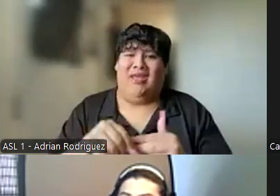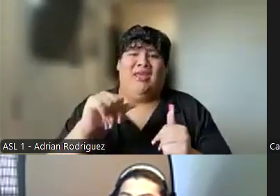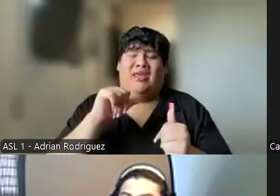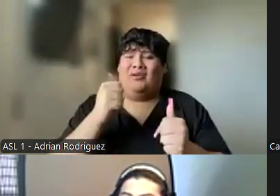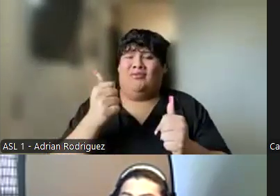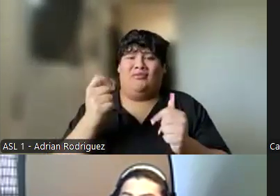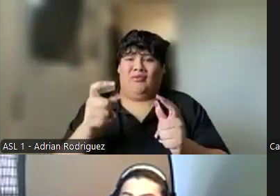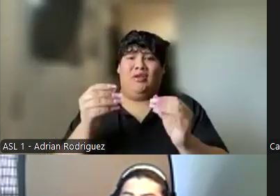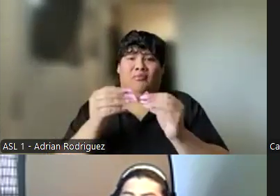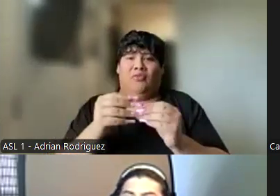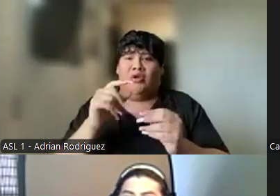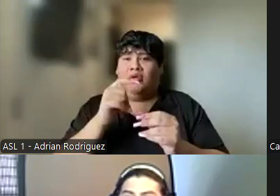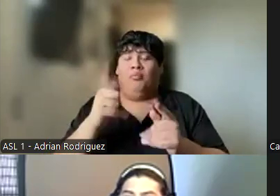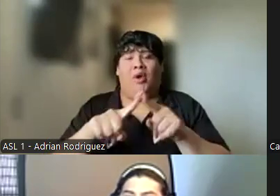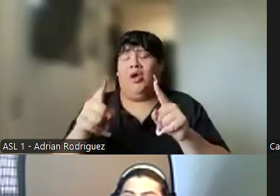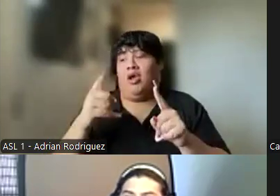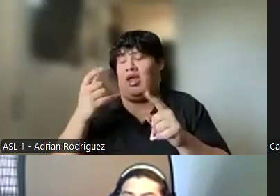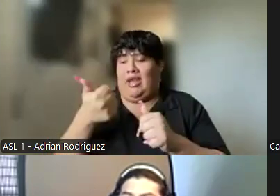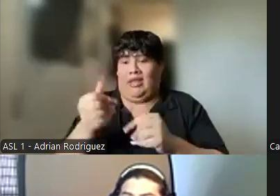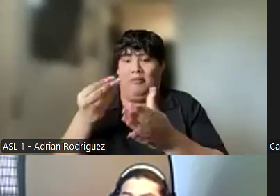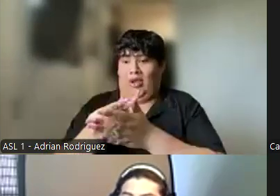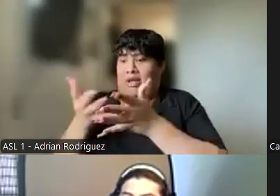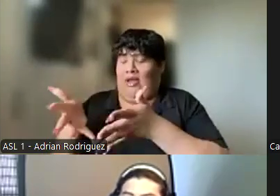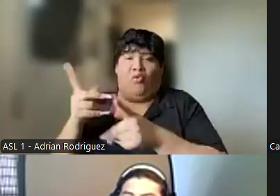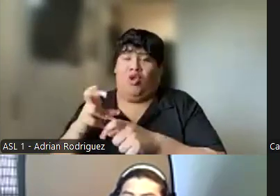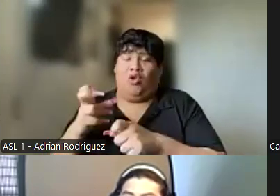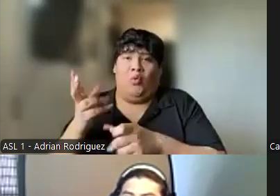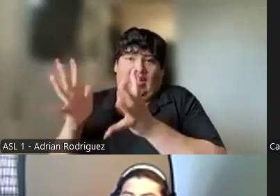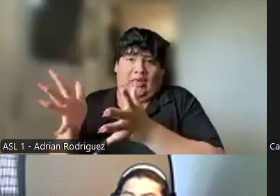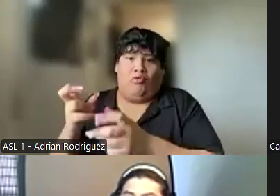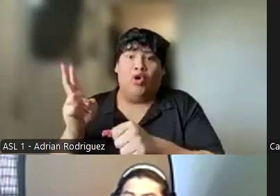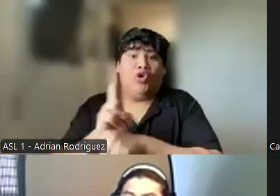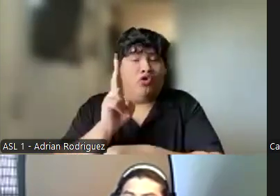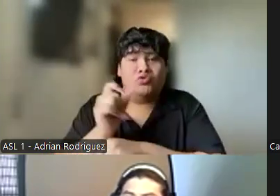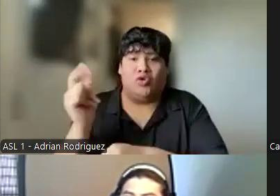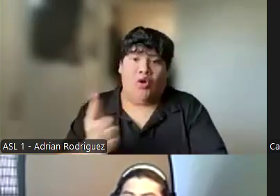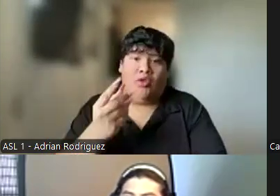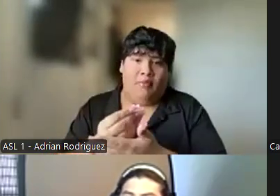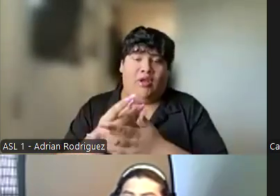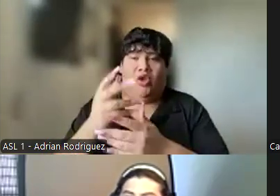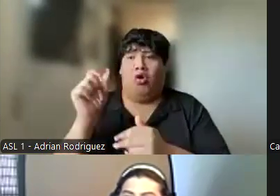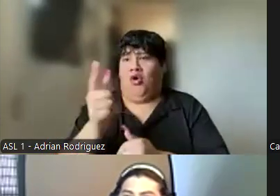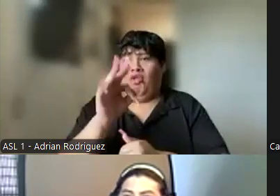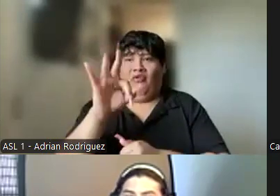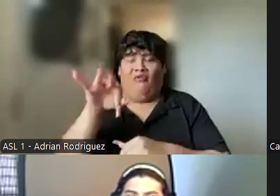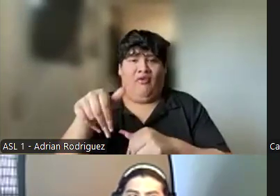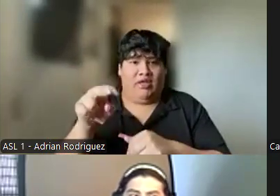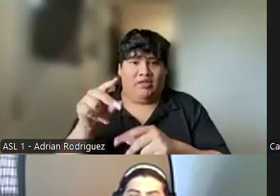regardless, we do not want to leave any dollars on the table. So we look forward to getting all of those funds out as quickly as